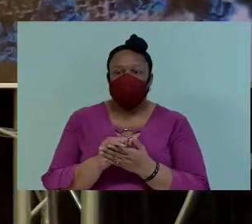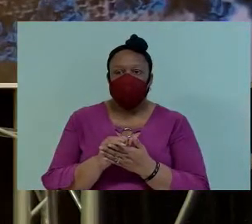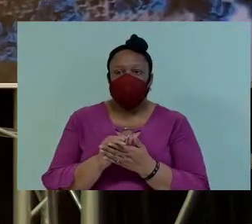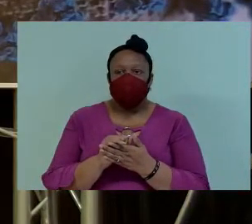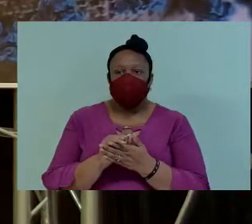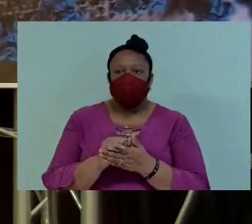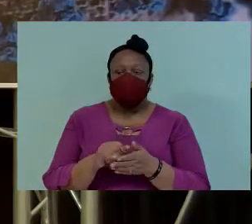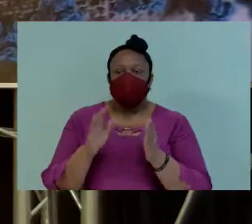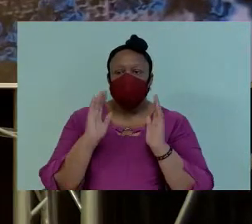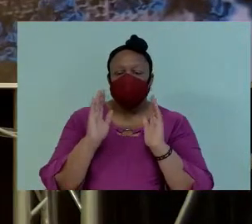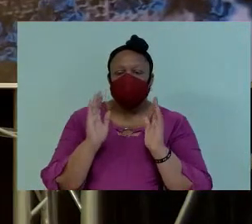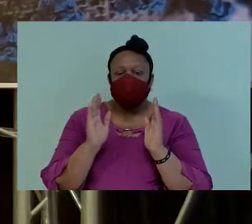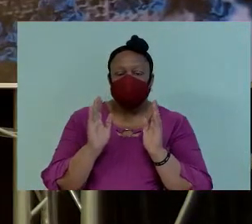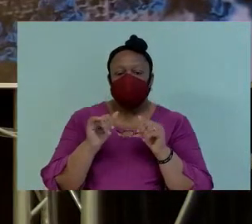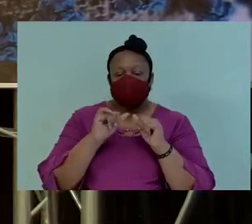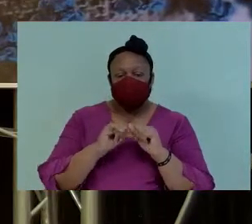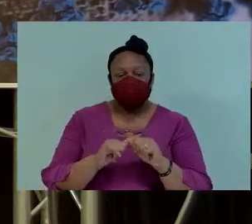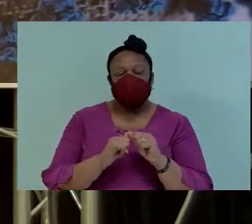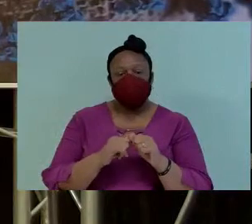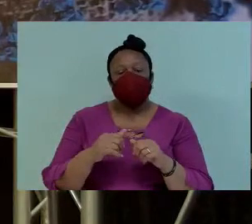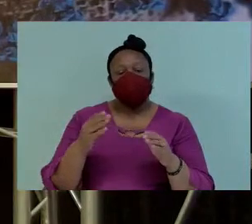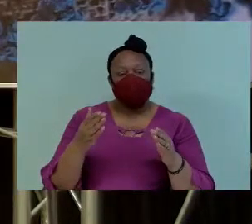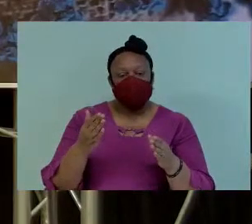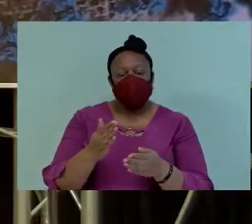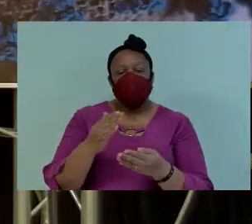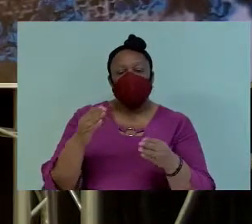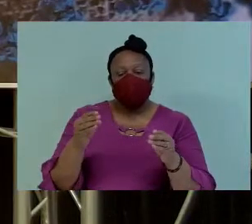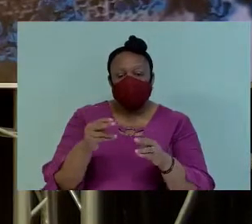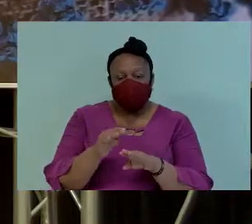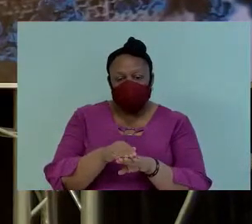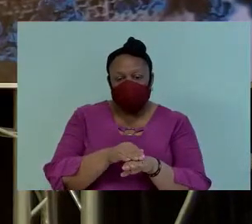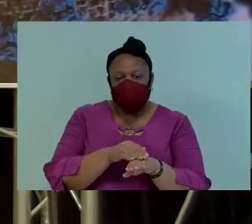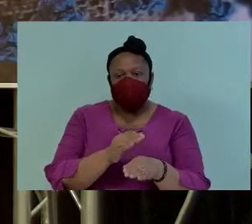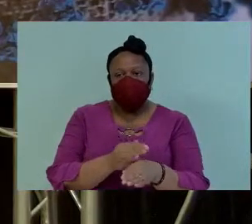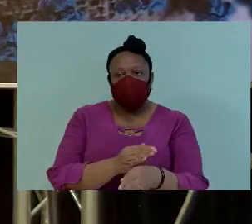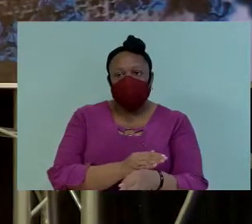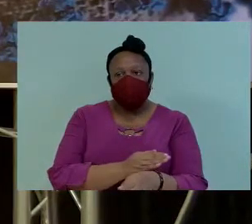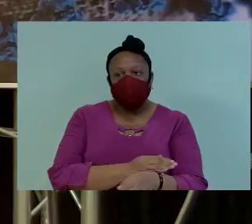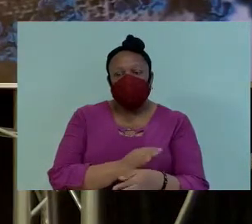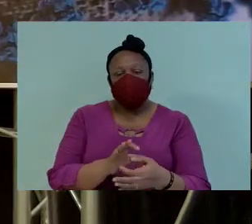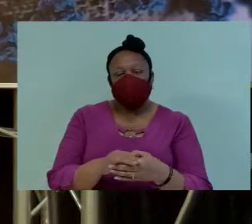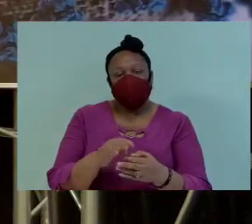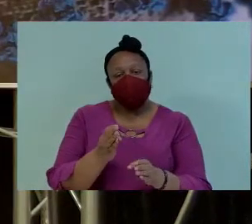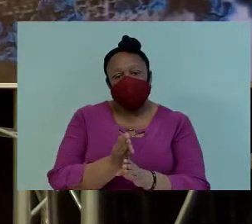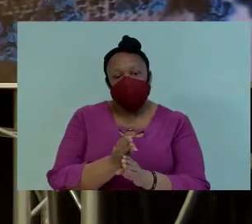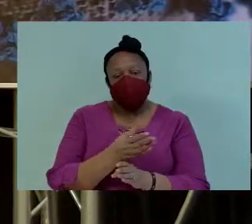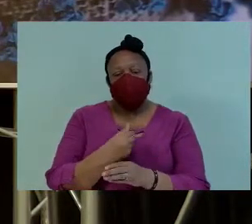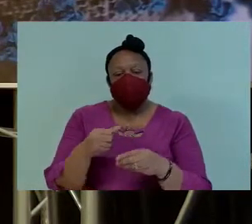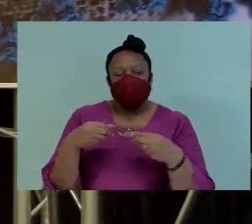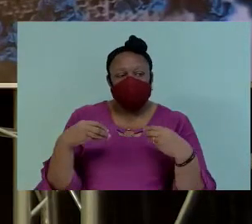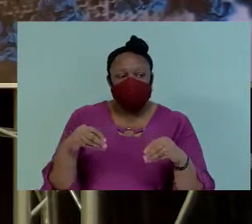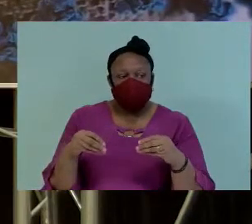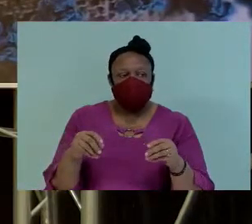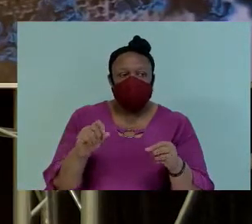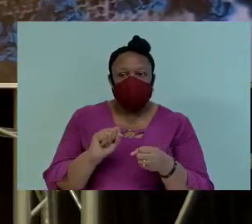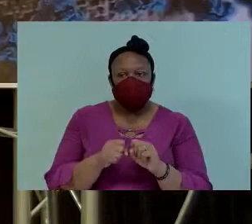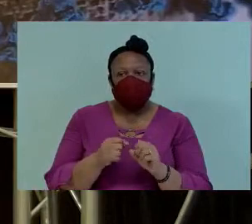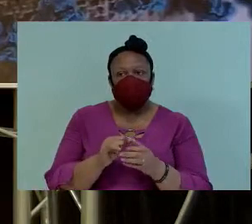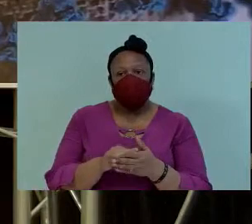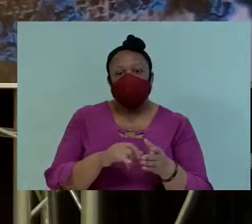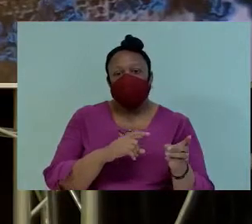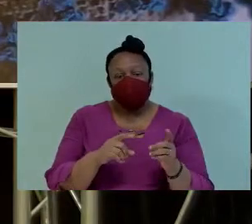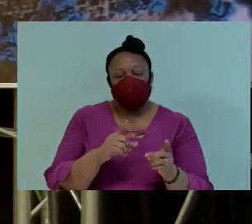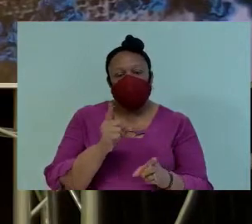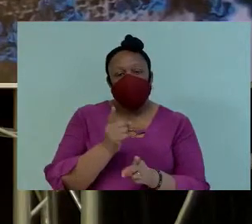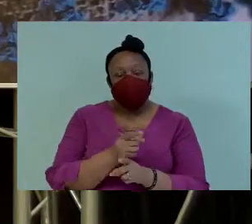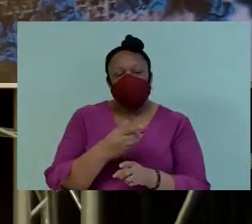act responsibly and exercise that civic duty that you need to ensure that